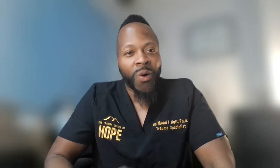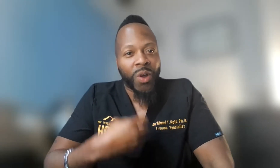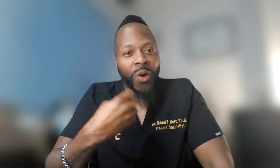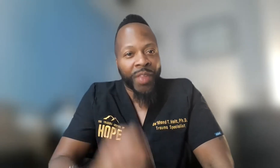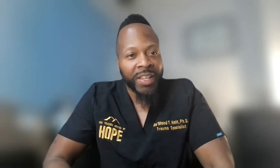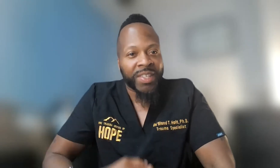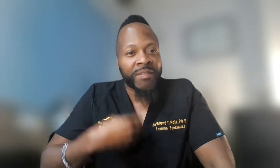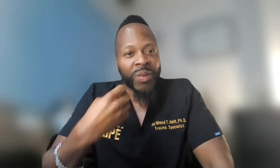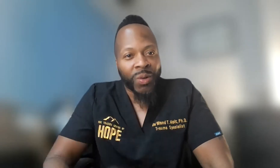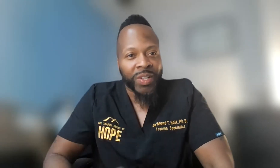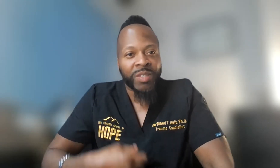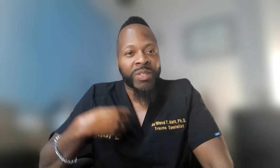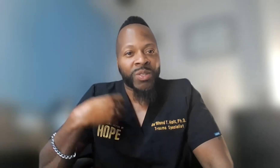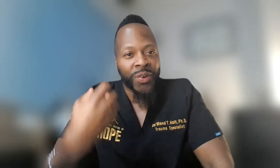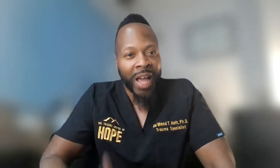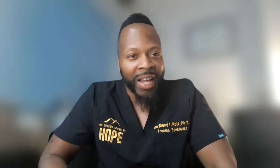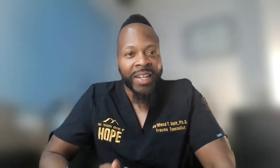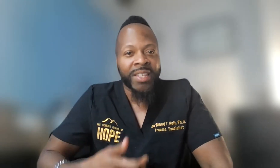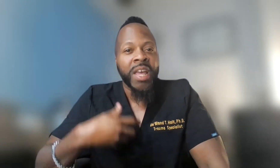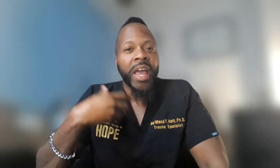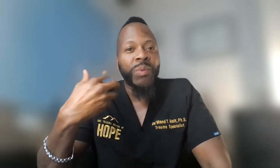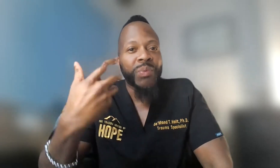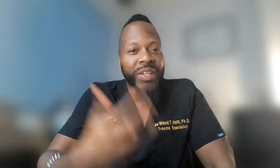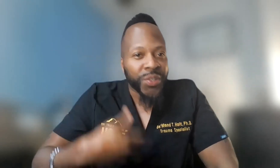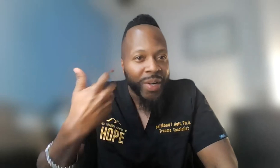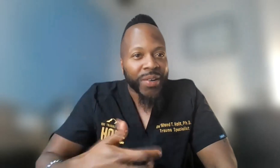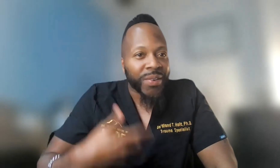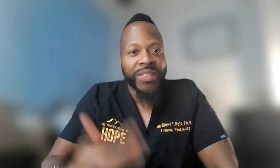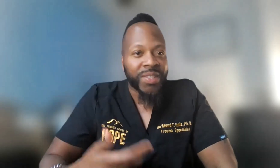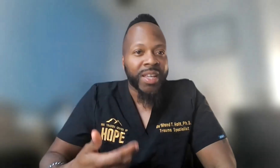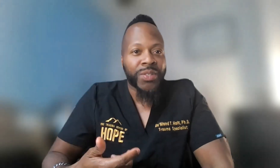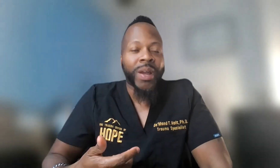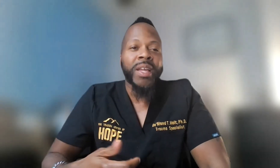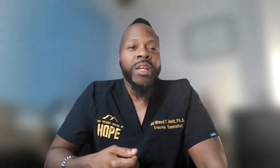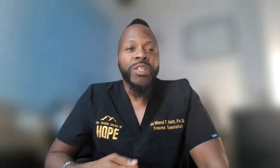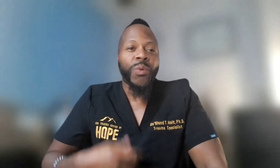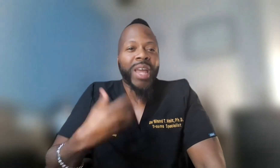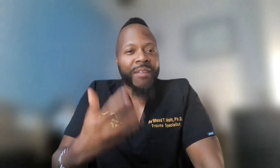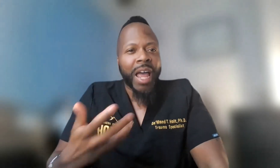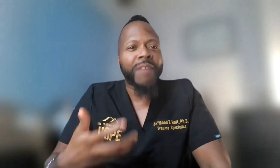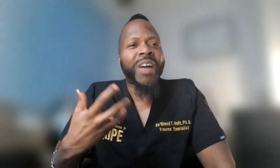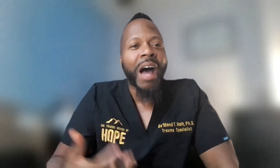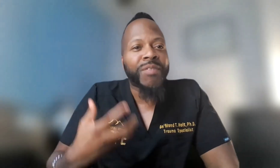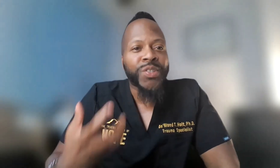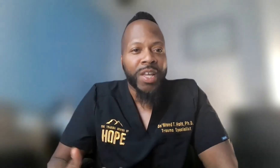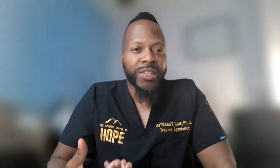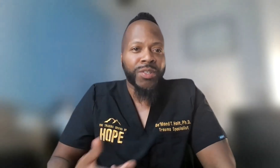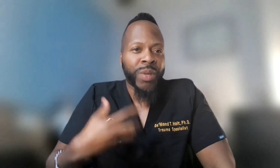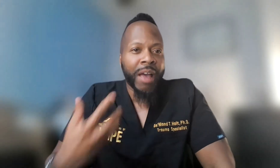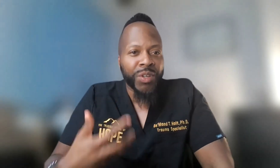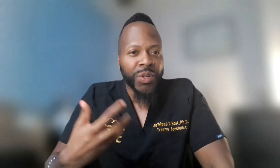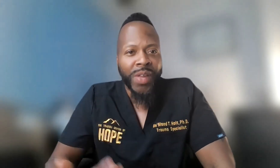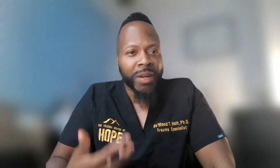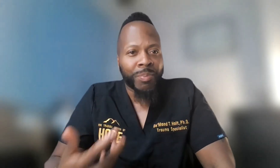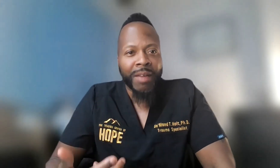on Thanksgiving, on Christmas, and during the holidays, and we re-trigger these things, right? So we have to have